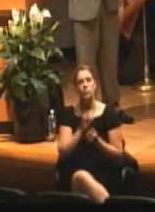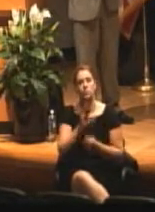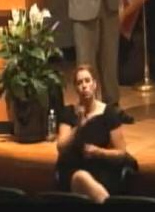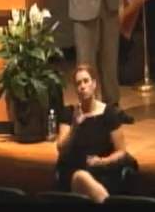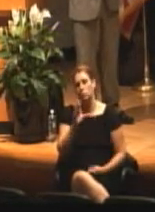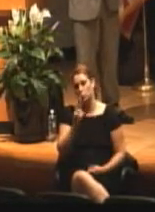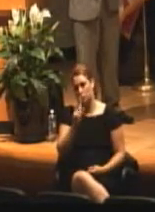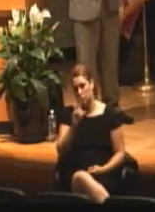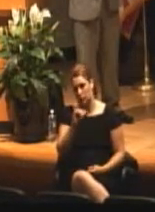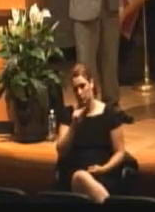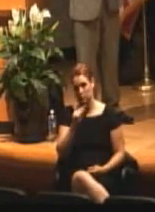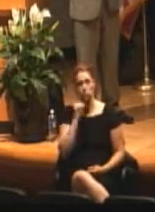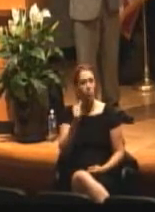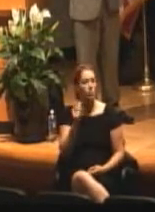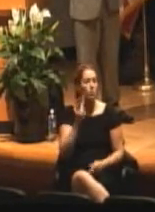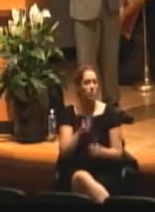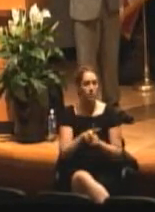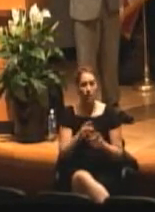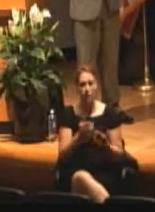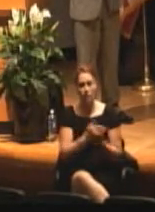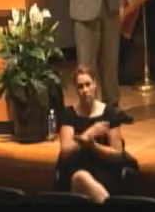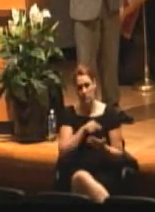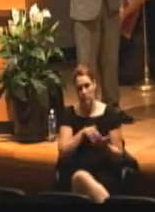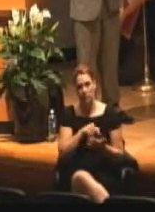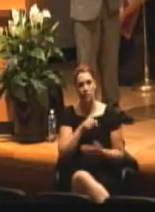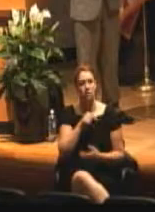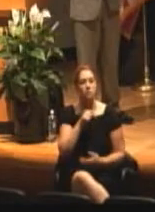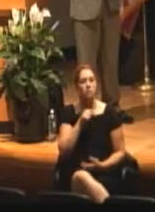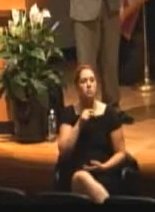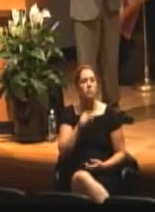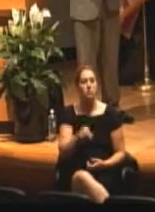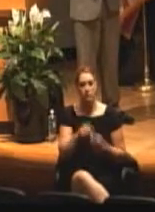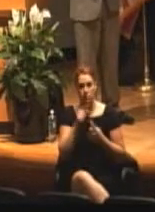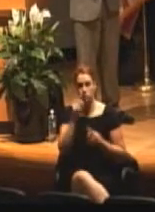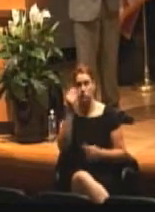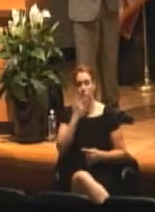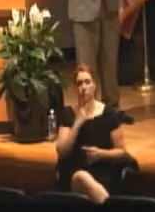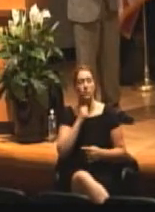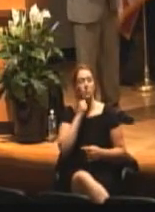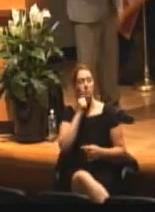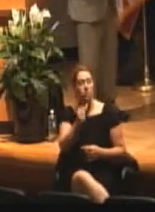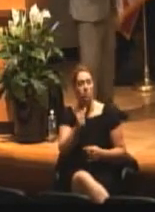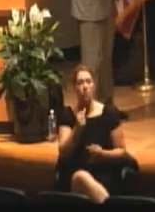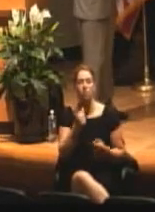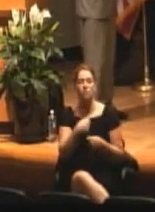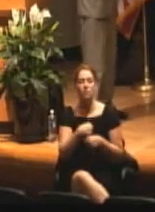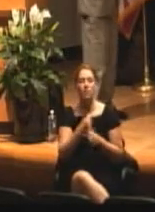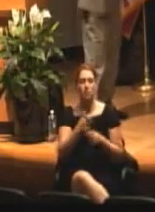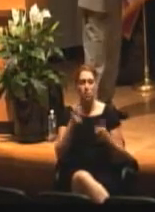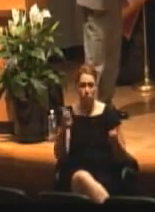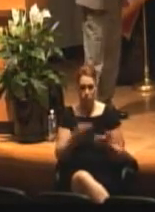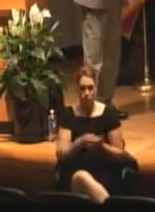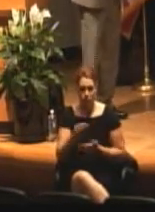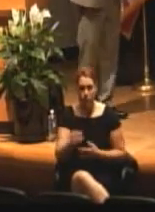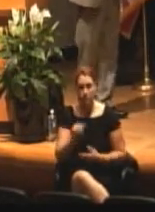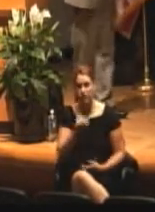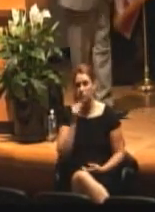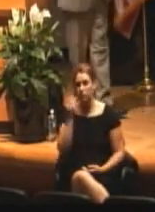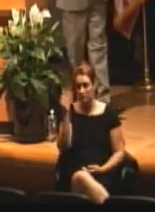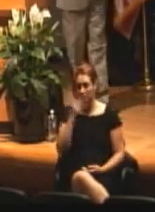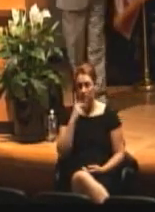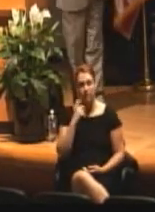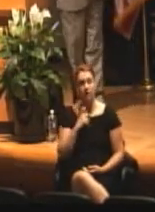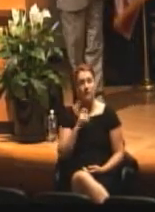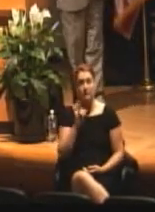know, apply for new debt unless telling me, don't make any huge purchases without us knowing. Because as we go through that pre-approval, like you said, and we get to